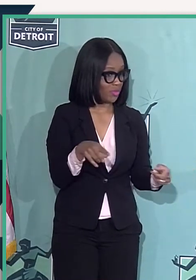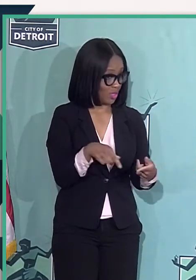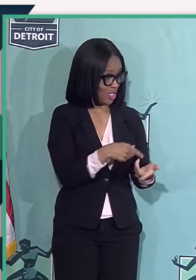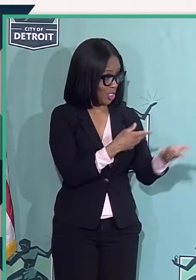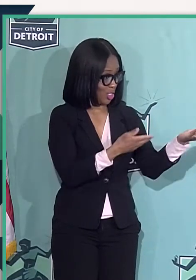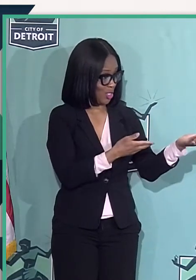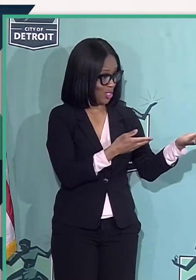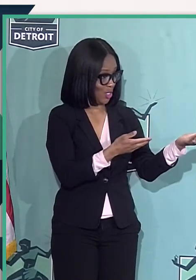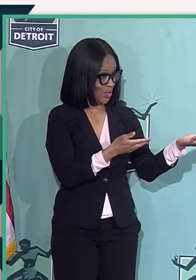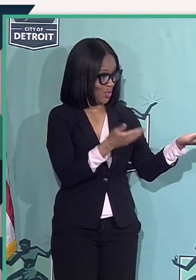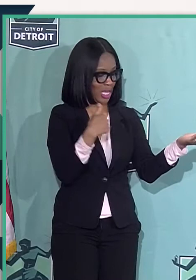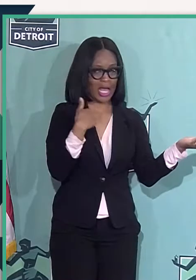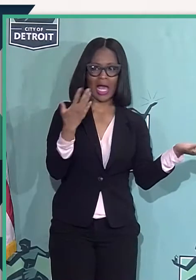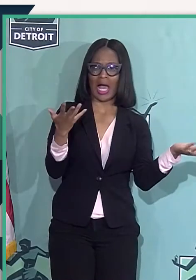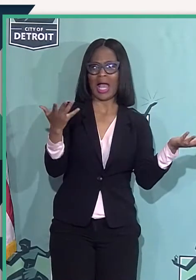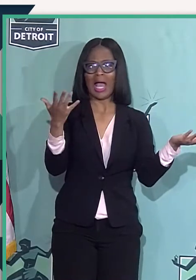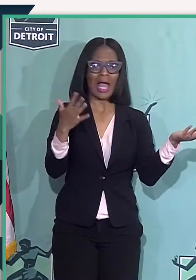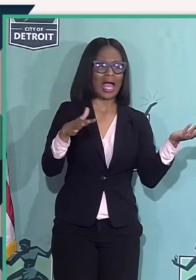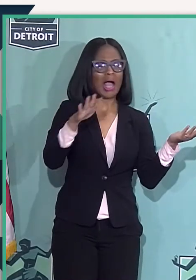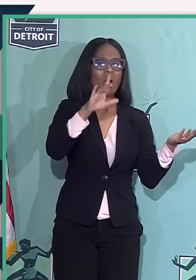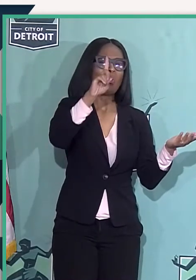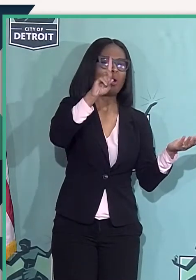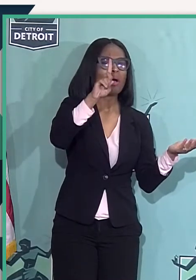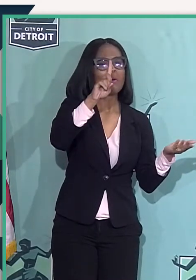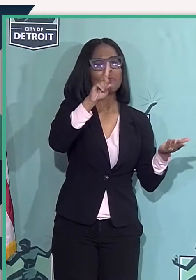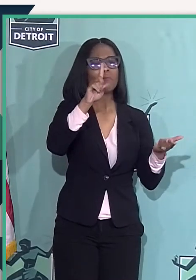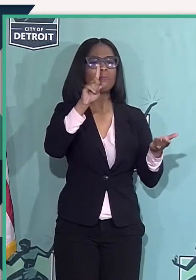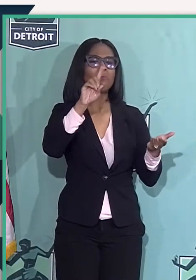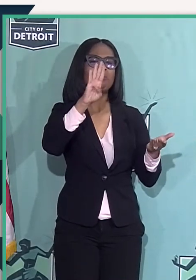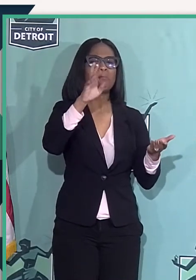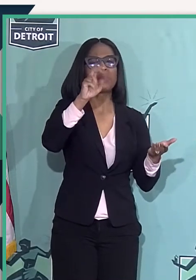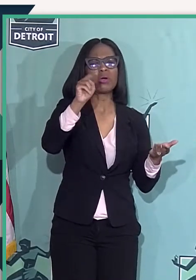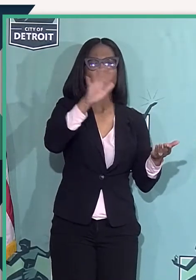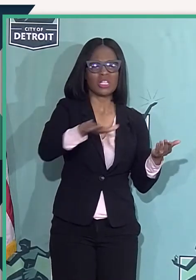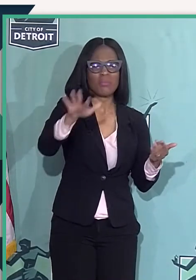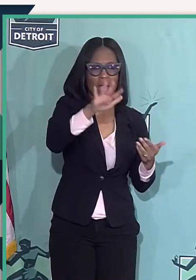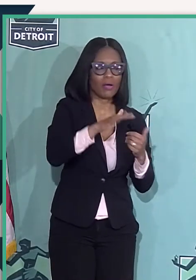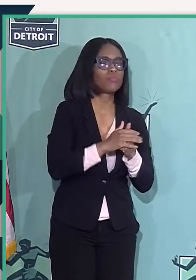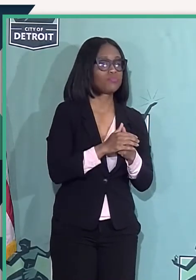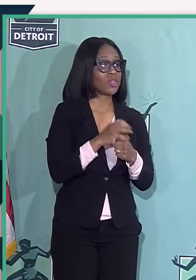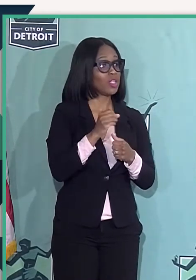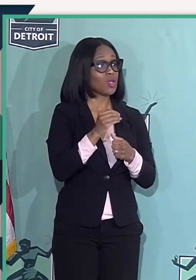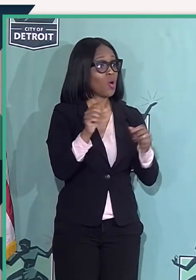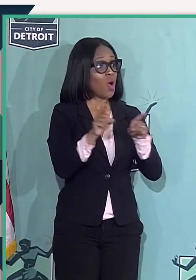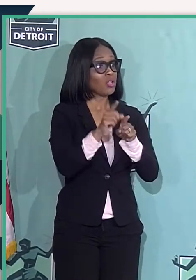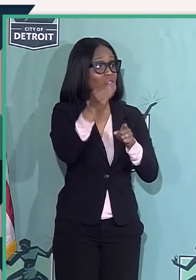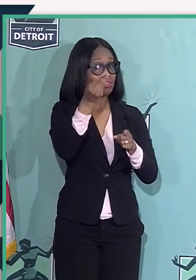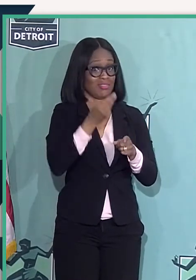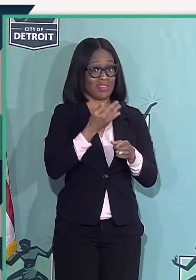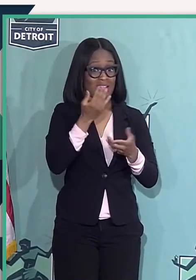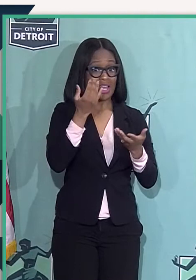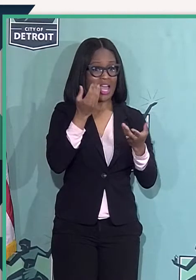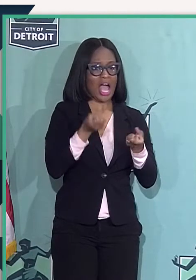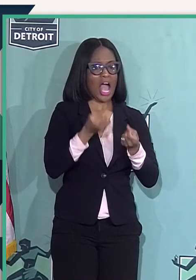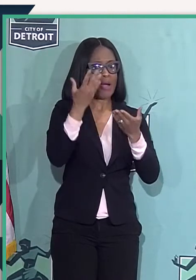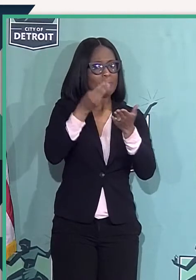You bet. I know, Right around 1.1 billion. yeah. Okay. And so can you give me an idea of how much money was in the demolition program